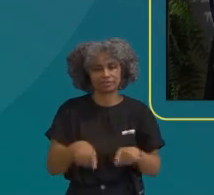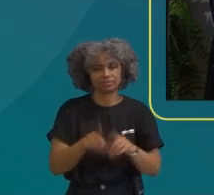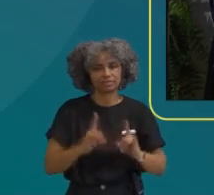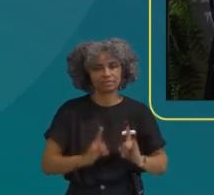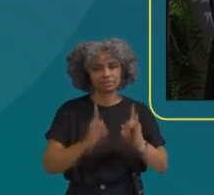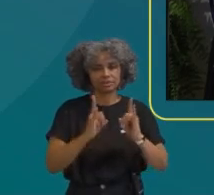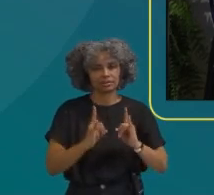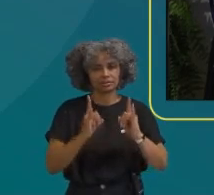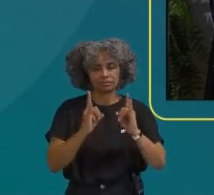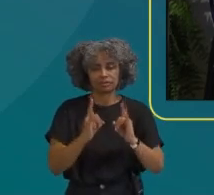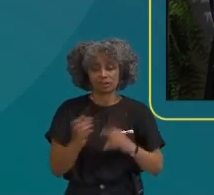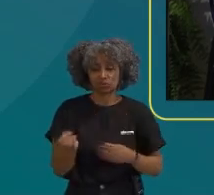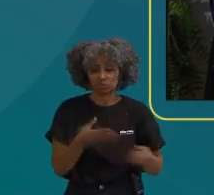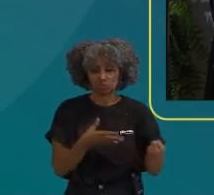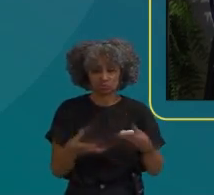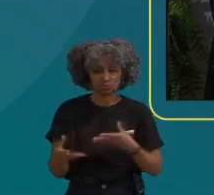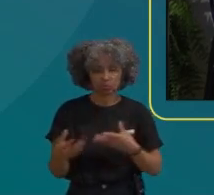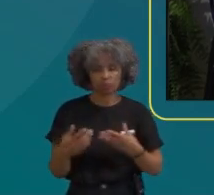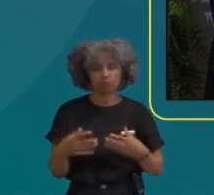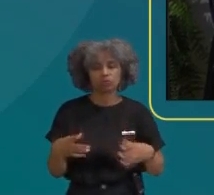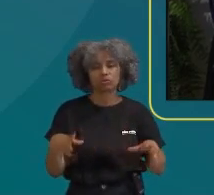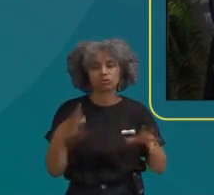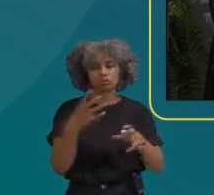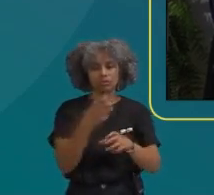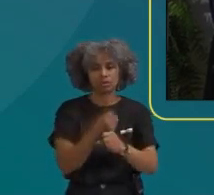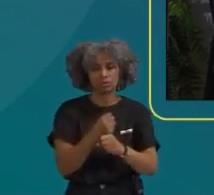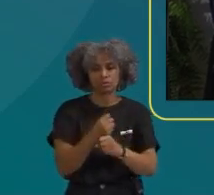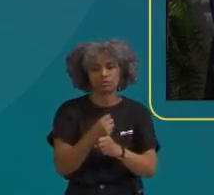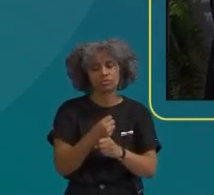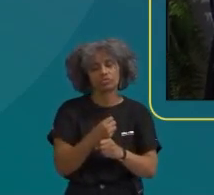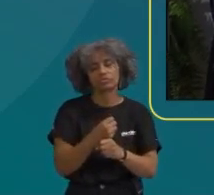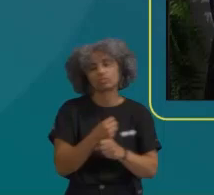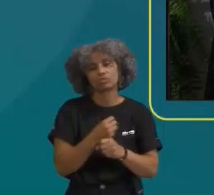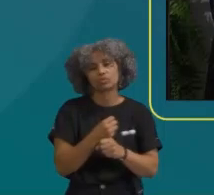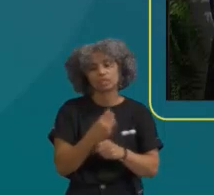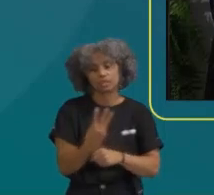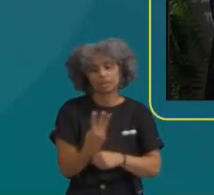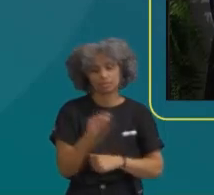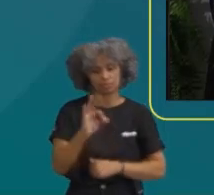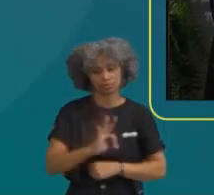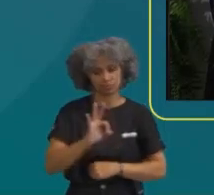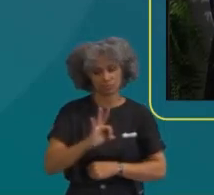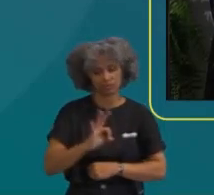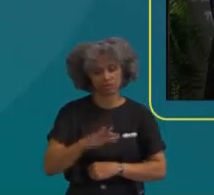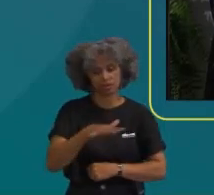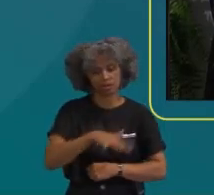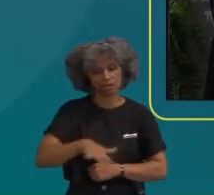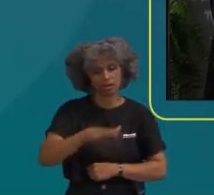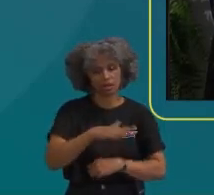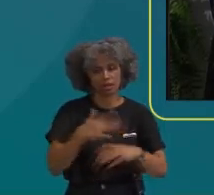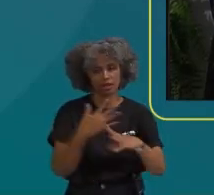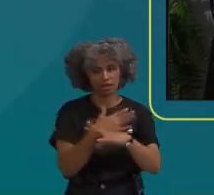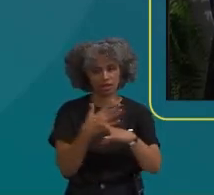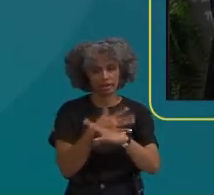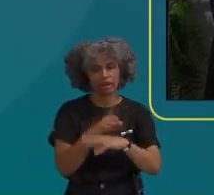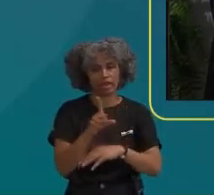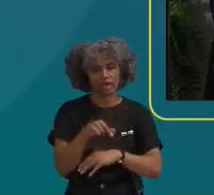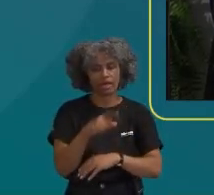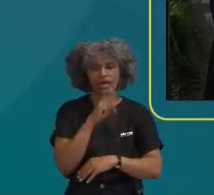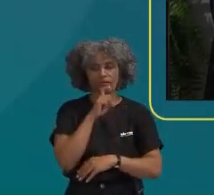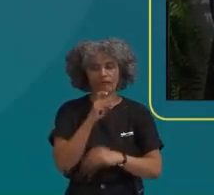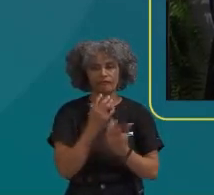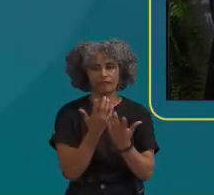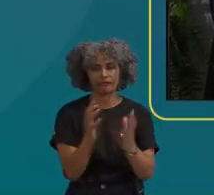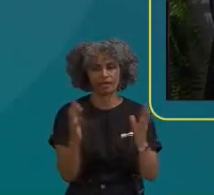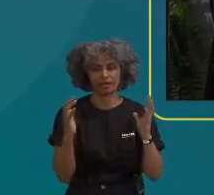73% of the city is green space. Alongside the beautiful Tanchon River that flows through the